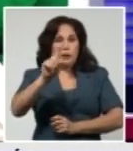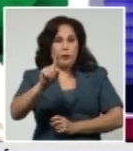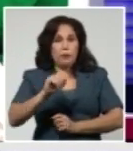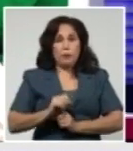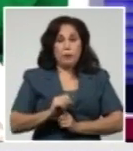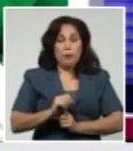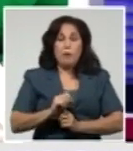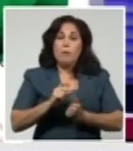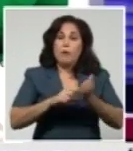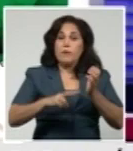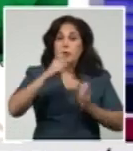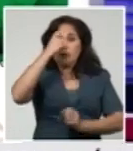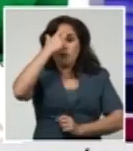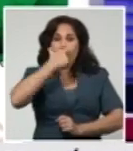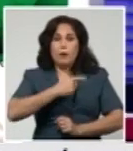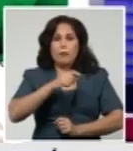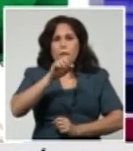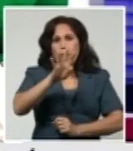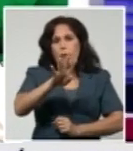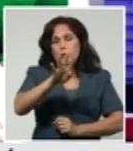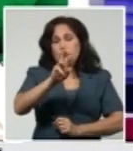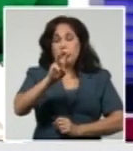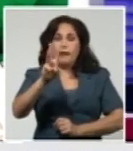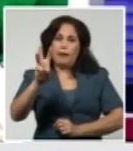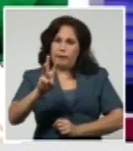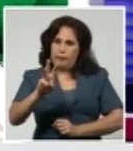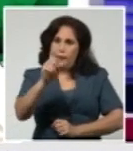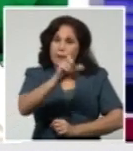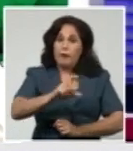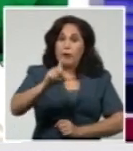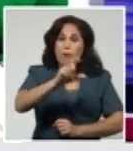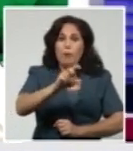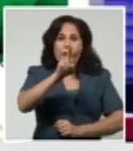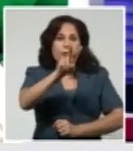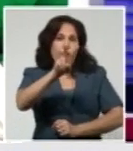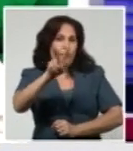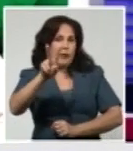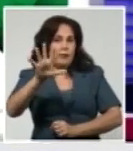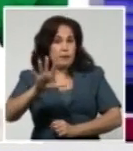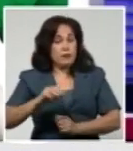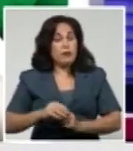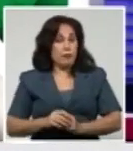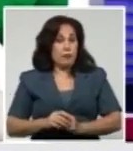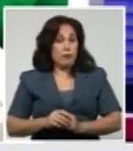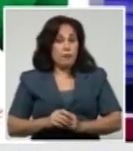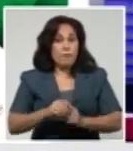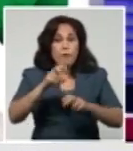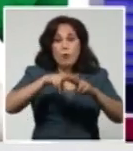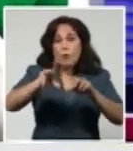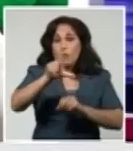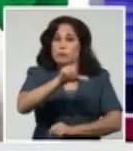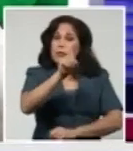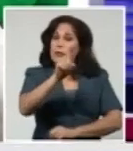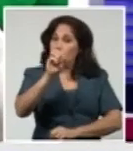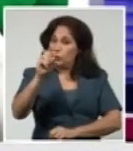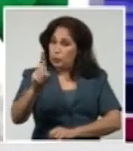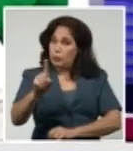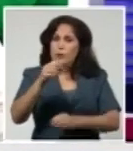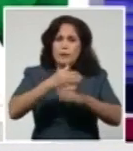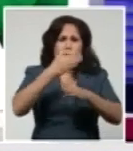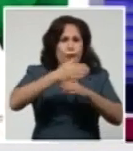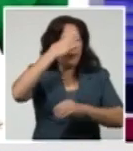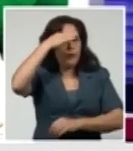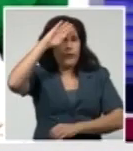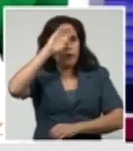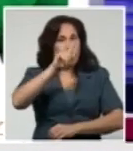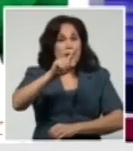autochthonous, while 10 are imported. 40 or 71.4% of the 56 positive